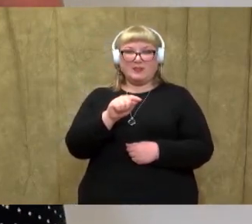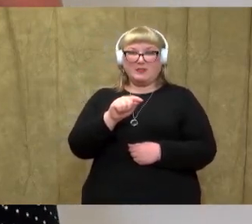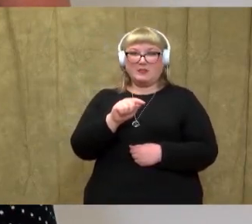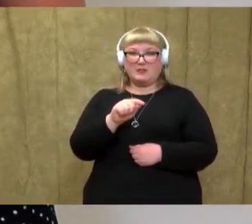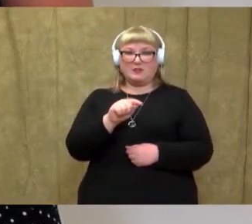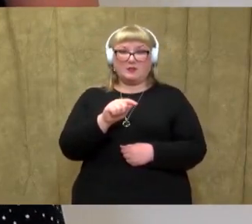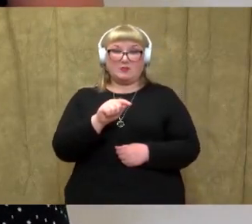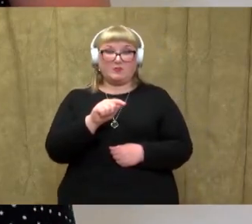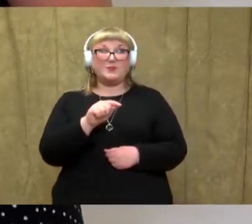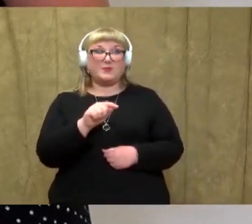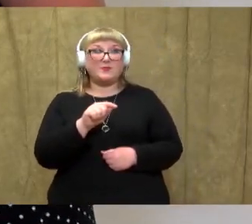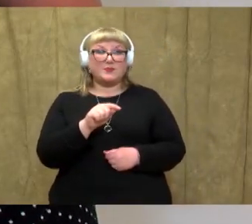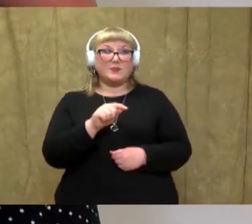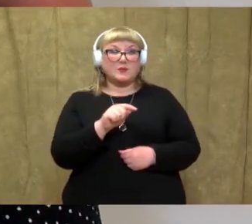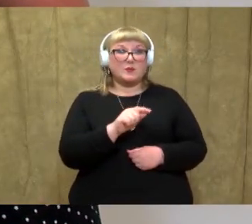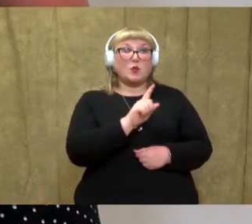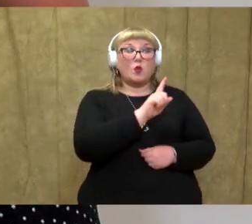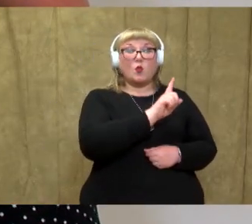the first part of our problem.